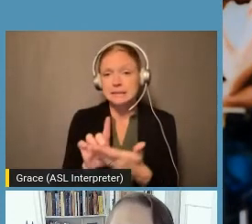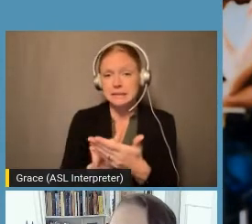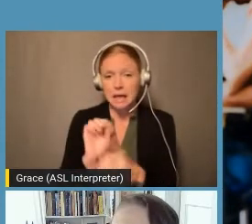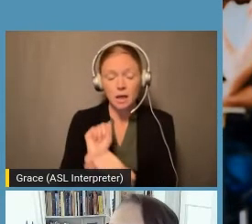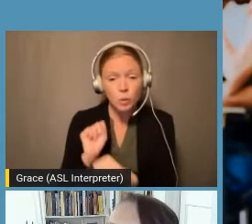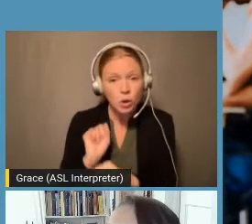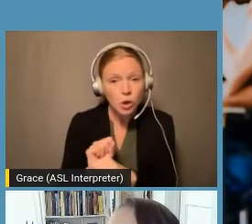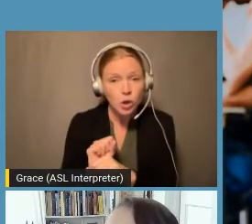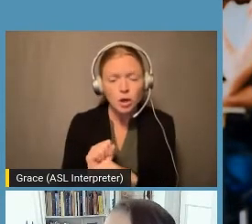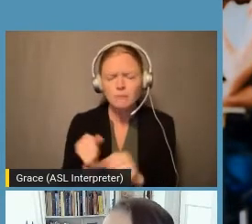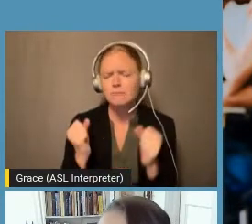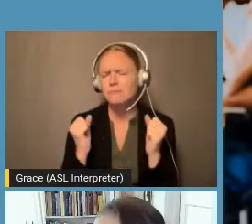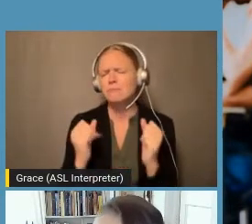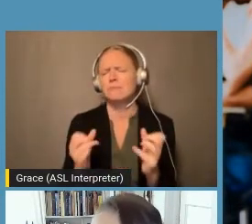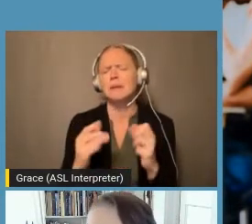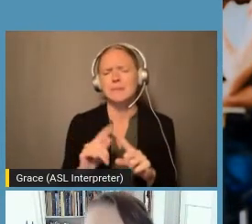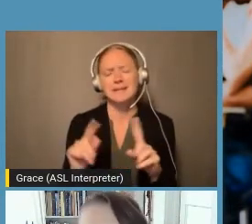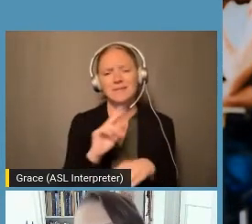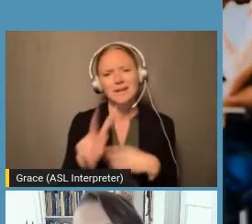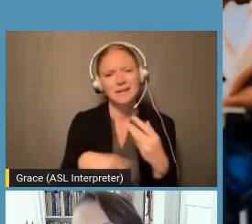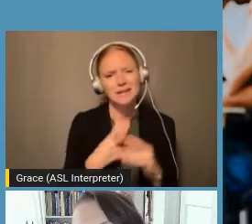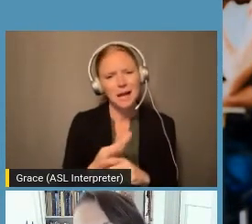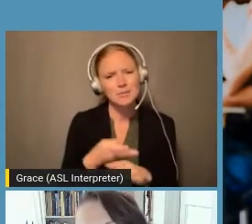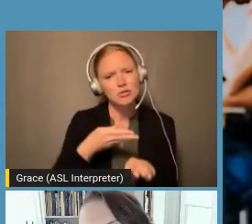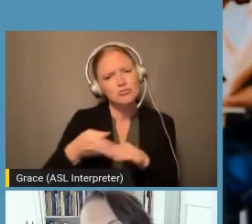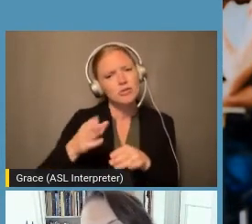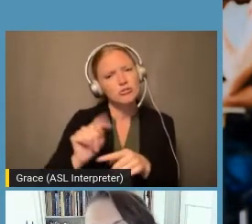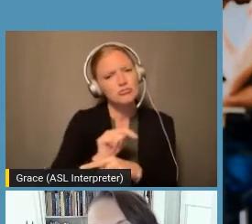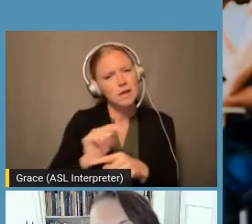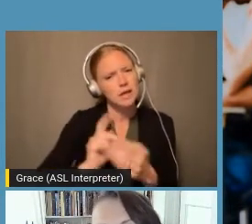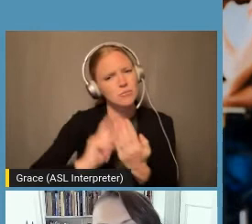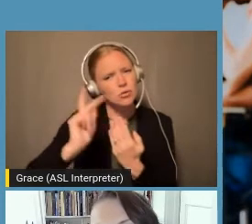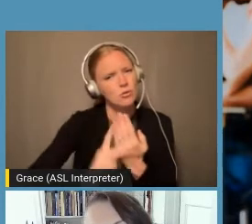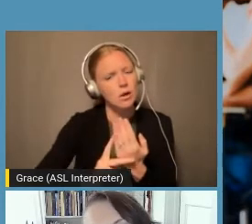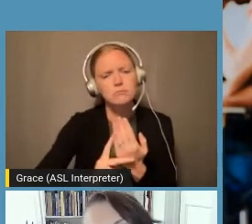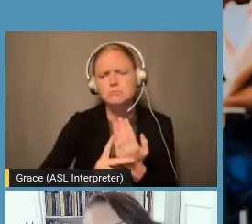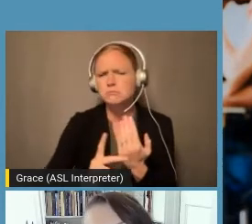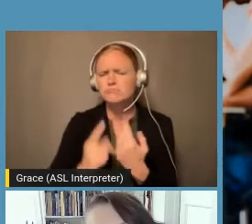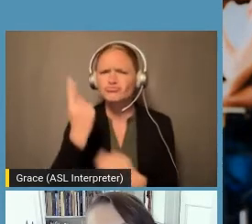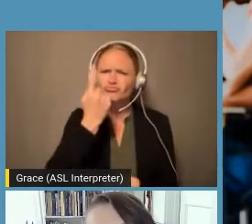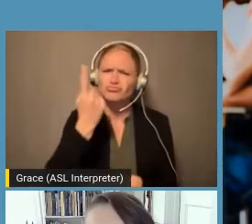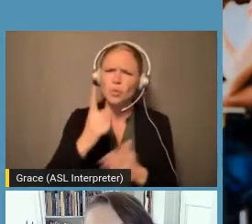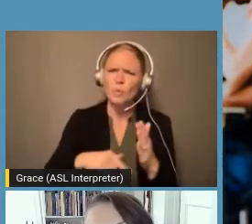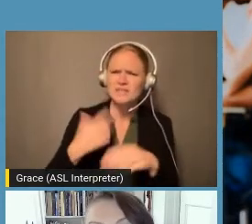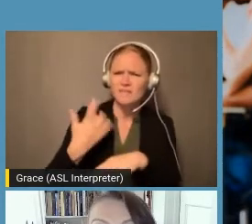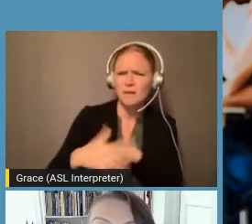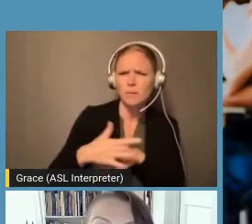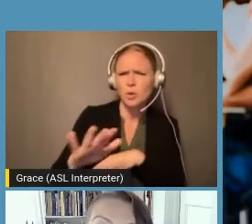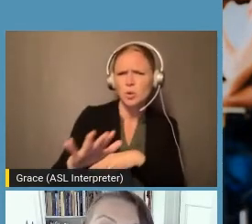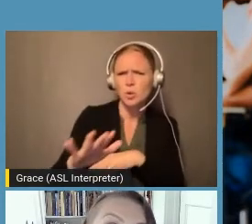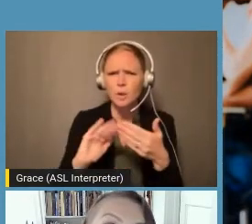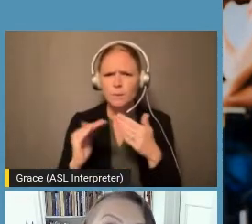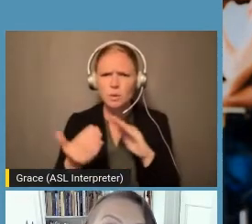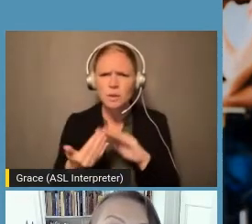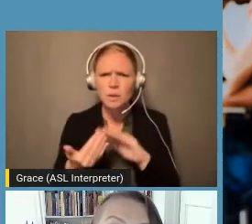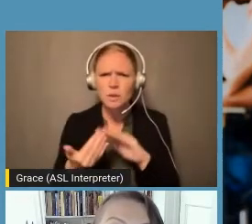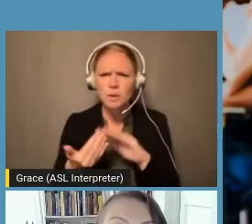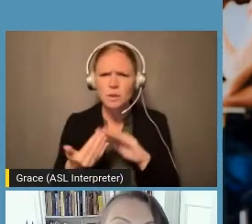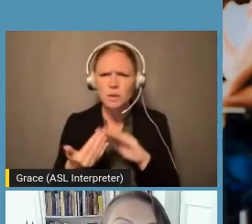different types of those career training programs. So look and see what's available in your community. And again, if you